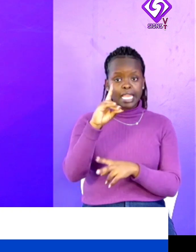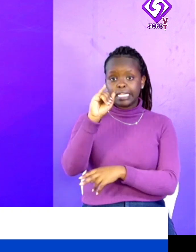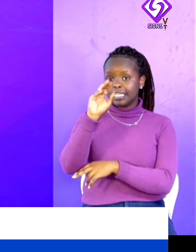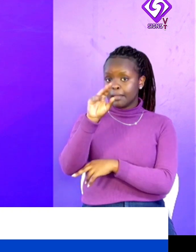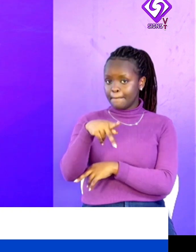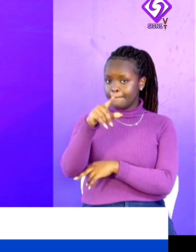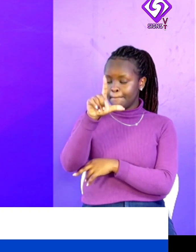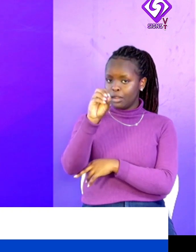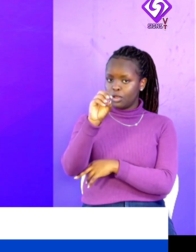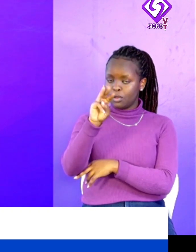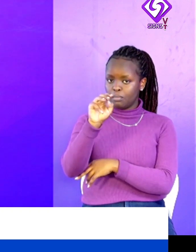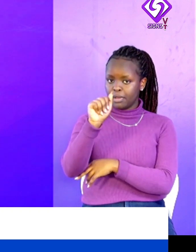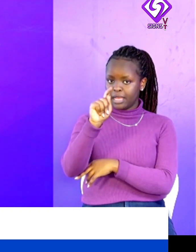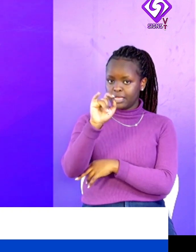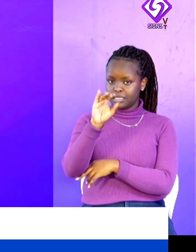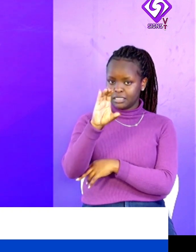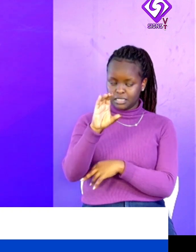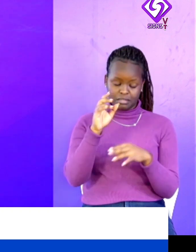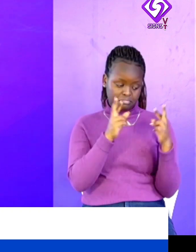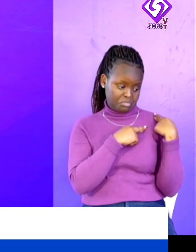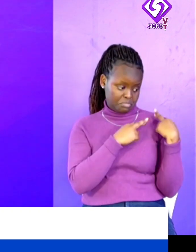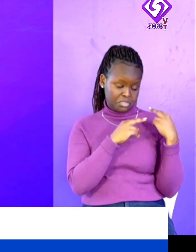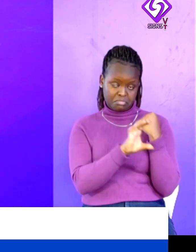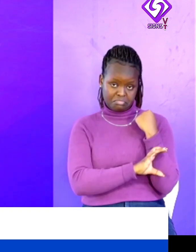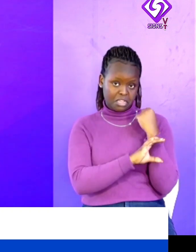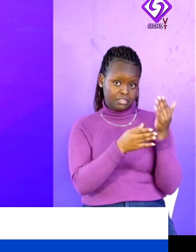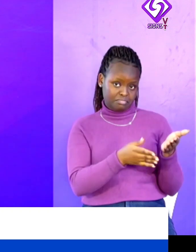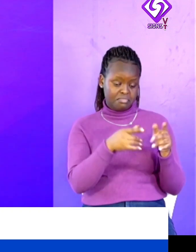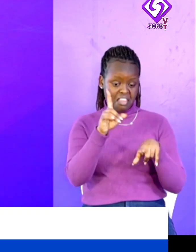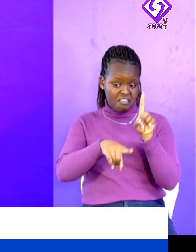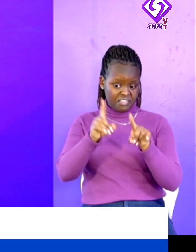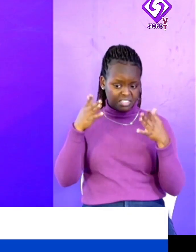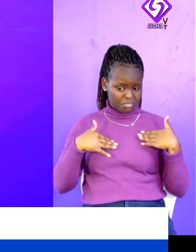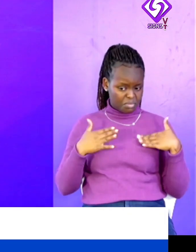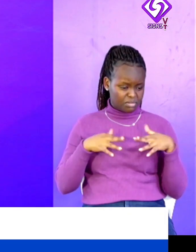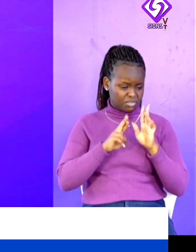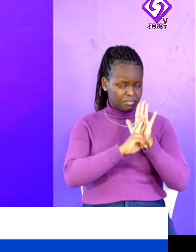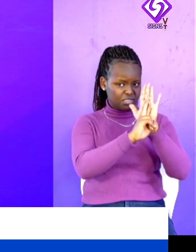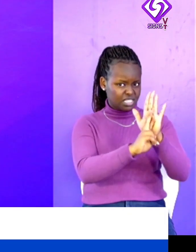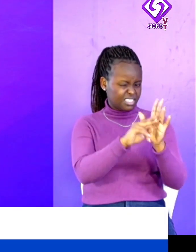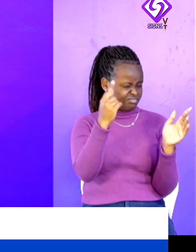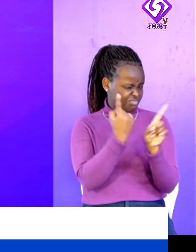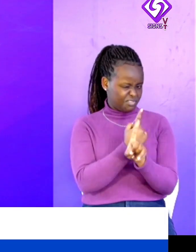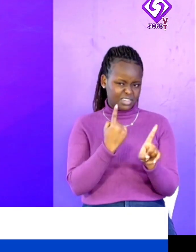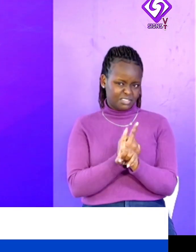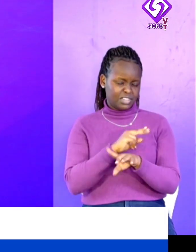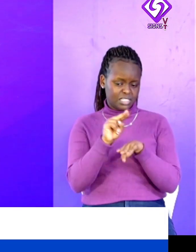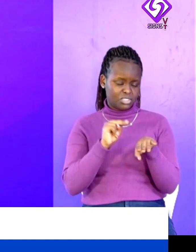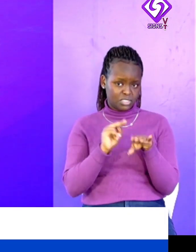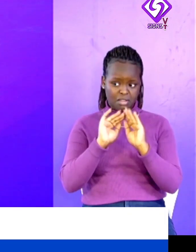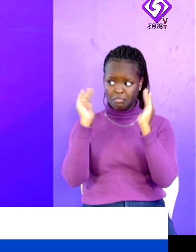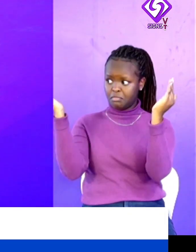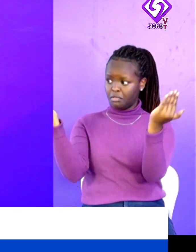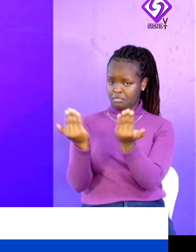in the country. The new ambassadors, representing various nations from around the world, presented their letters